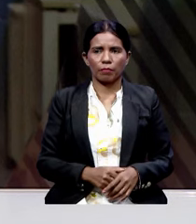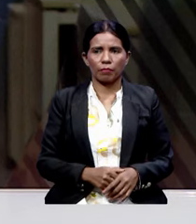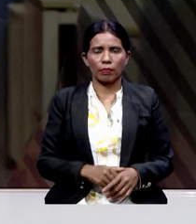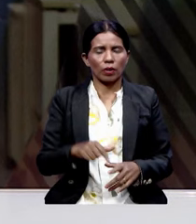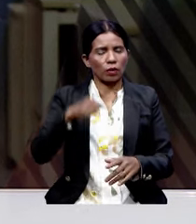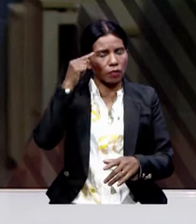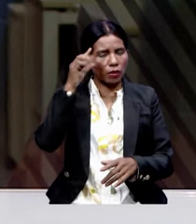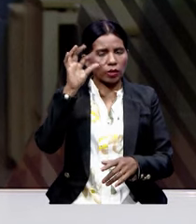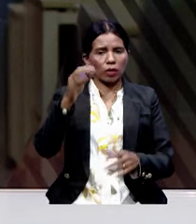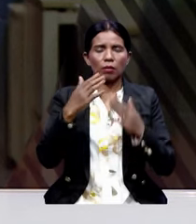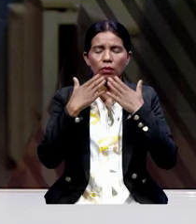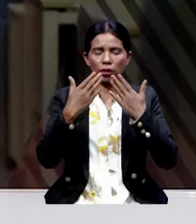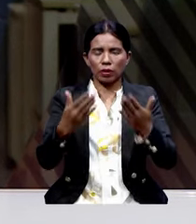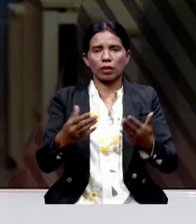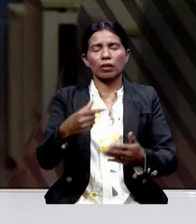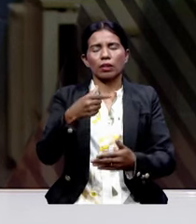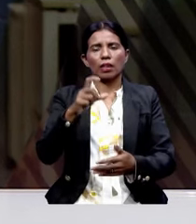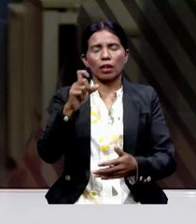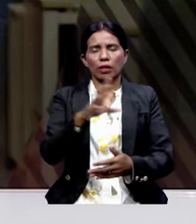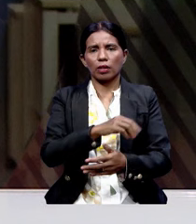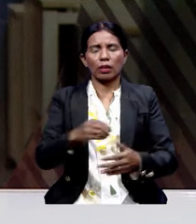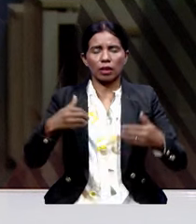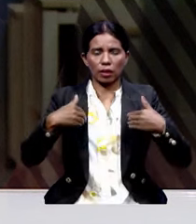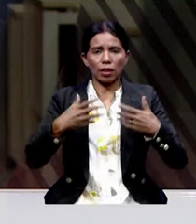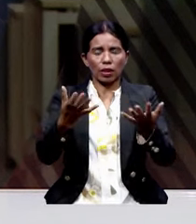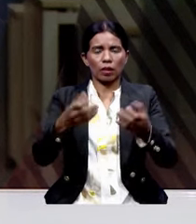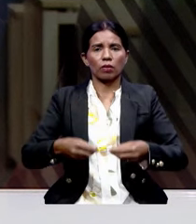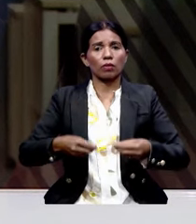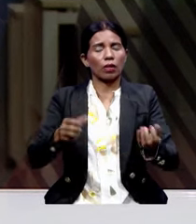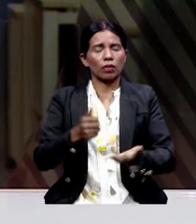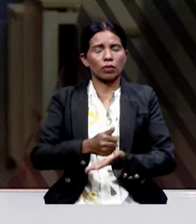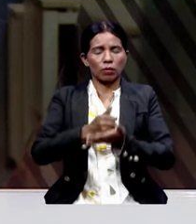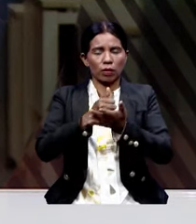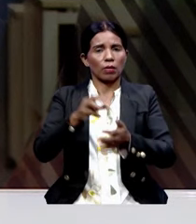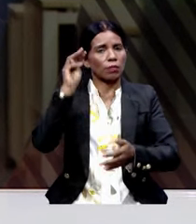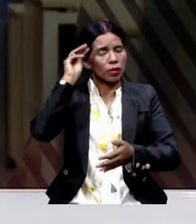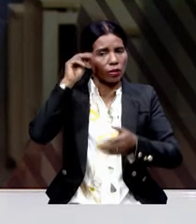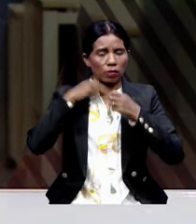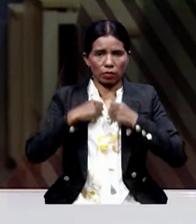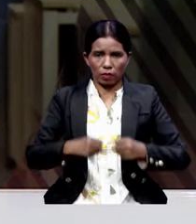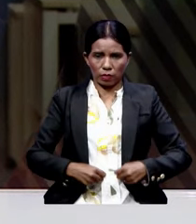Governu dasia agradese ba dasia foundation nebe ia komitmentu fu apoiu ba Ministériu Saúde.